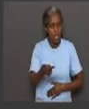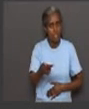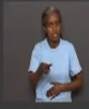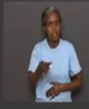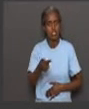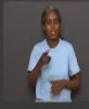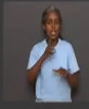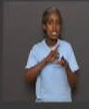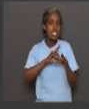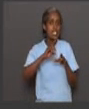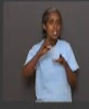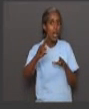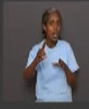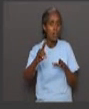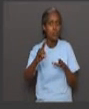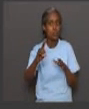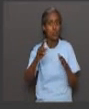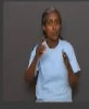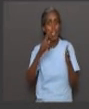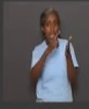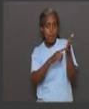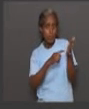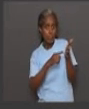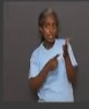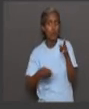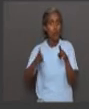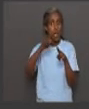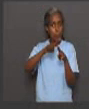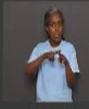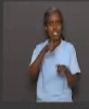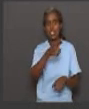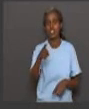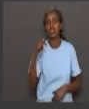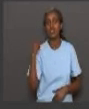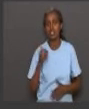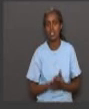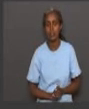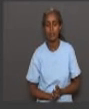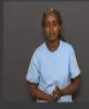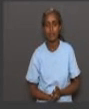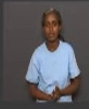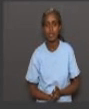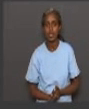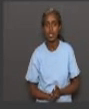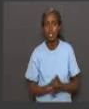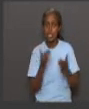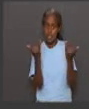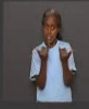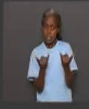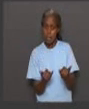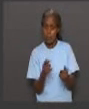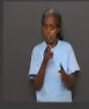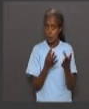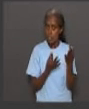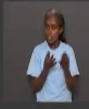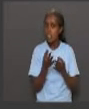say that the diagonals of a perpendicular bisect each other. The